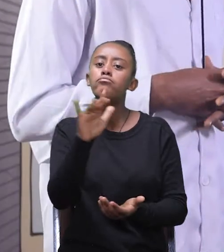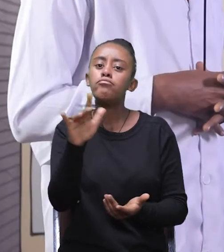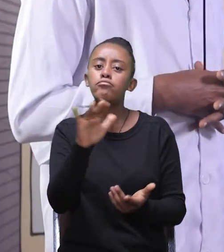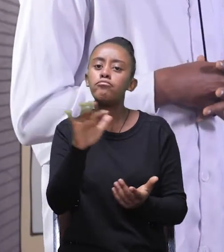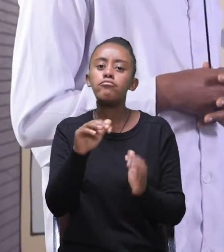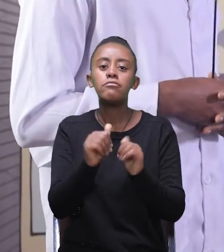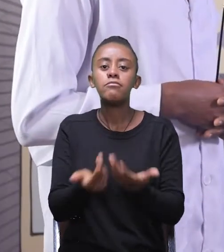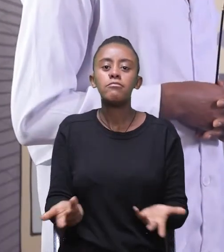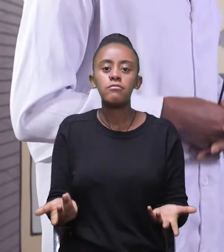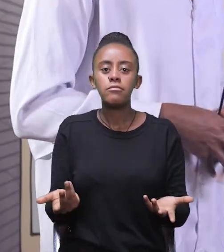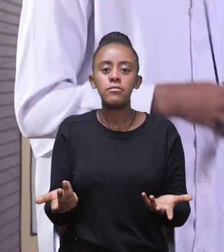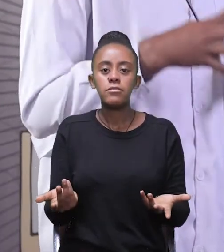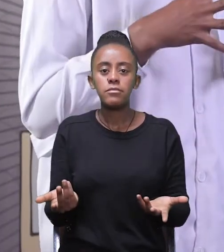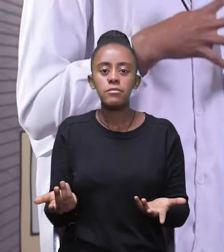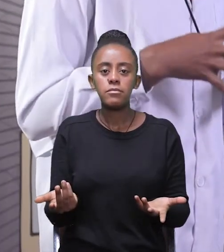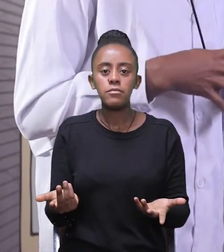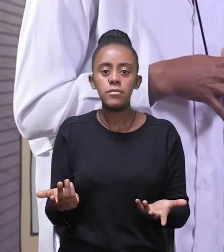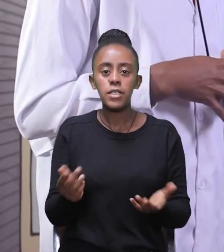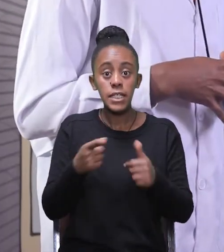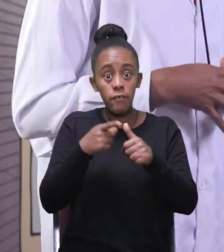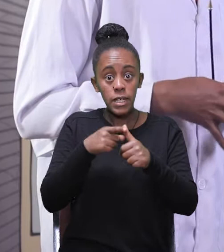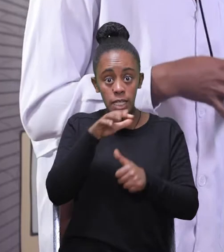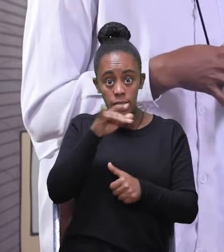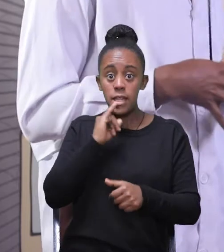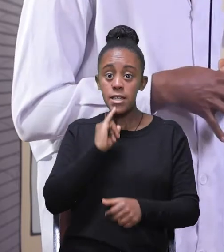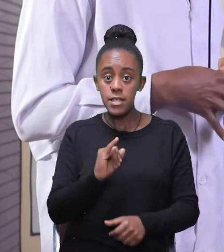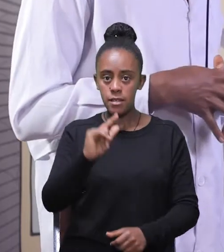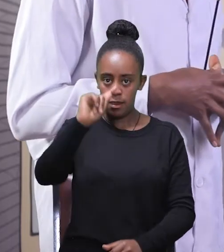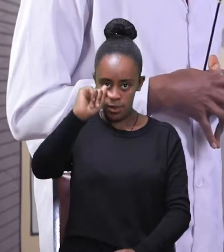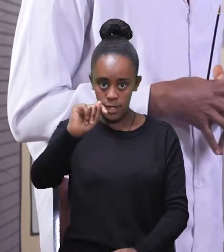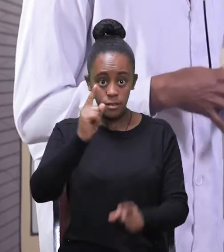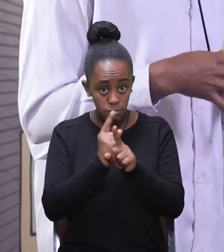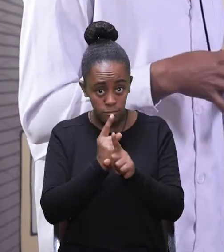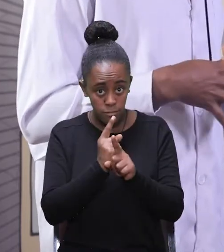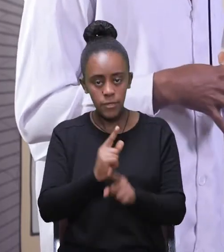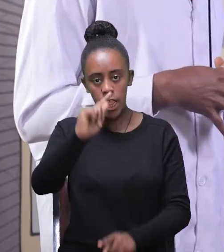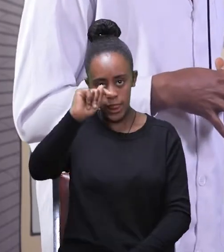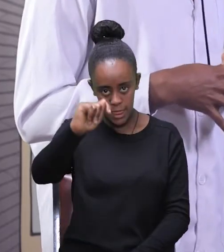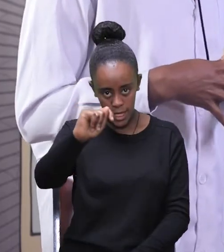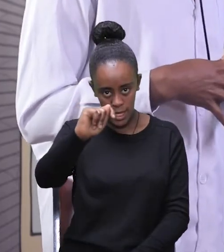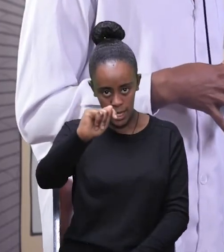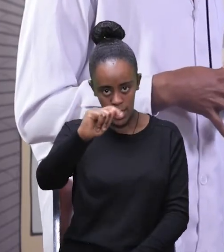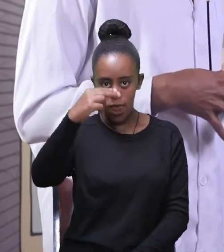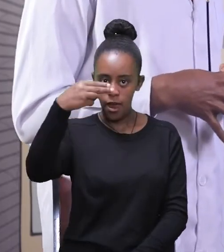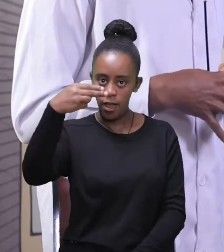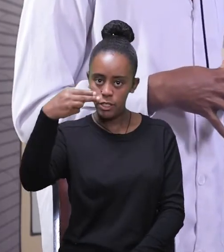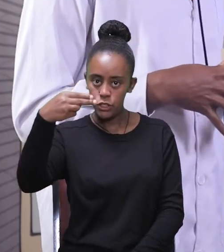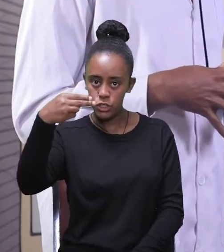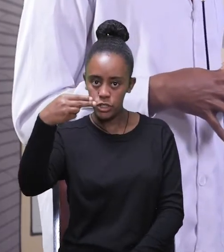it, the word 39? The first letter is T. Is that not? T,